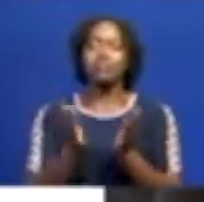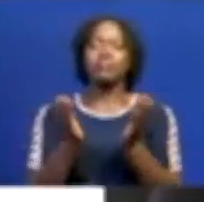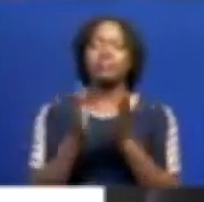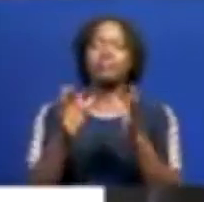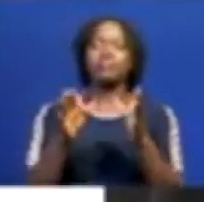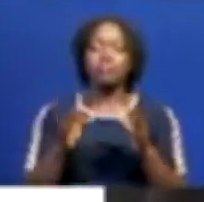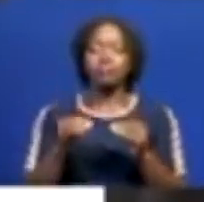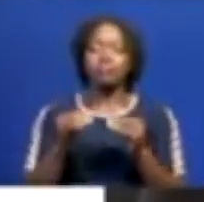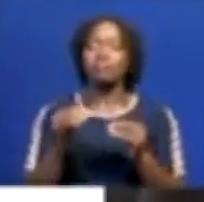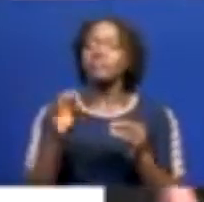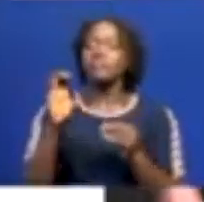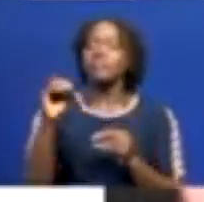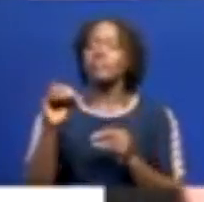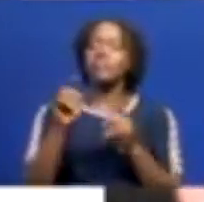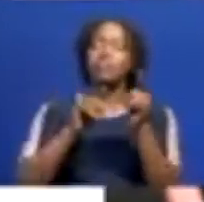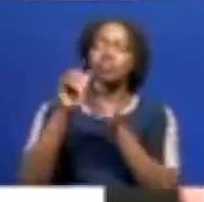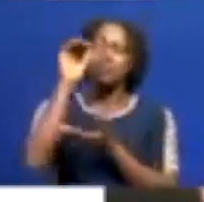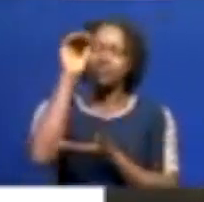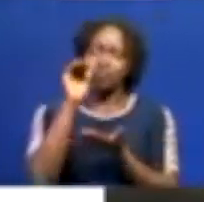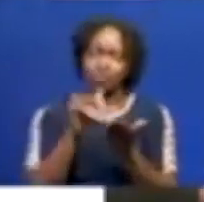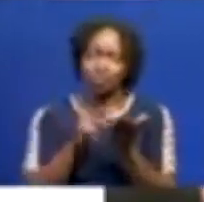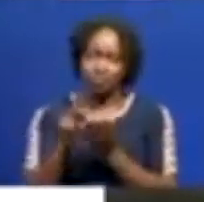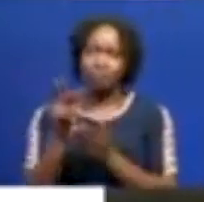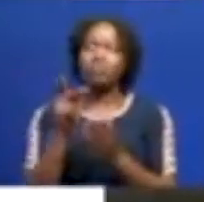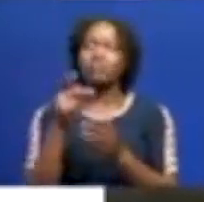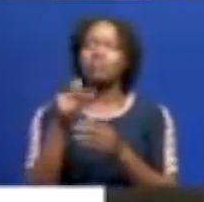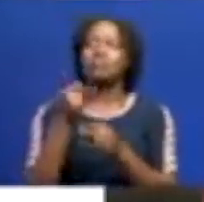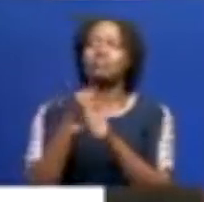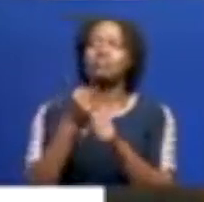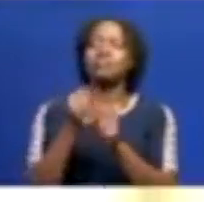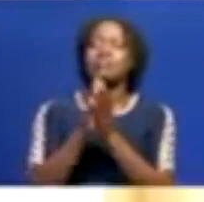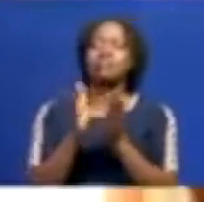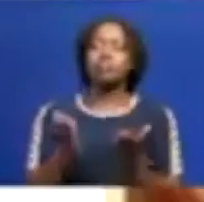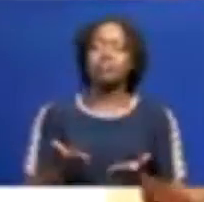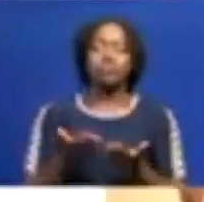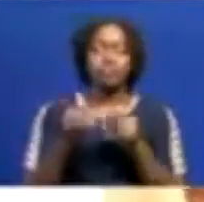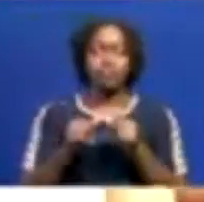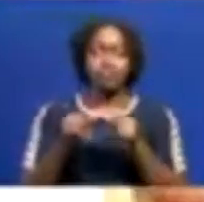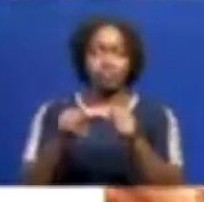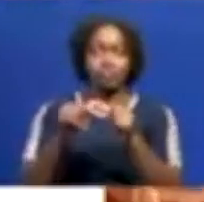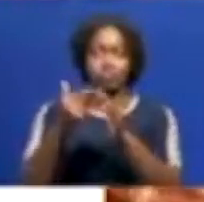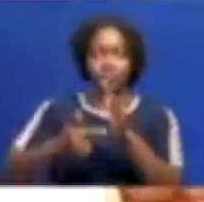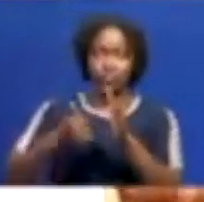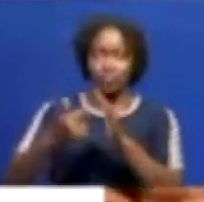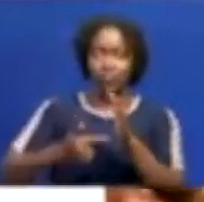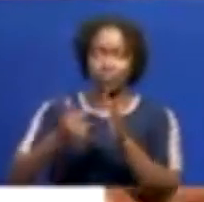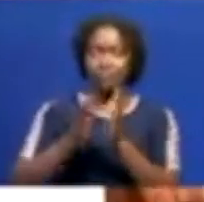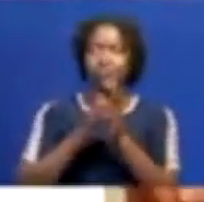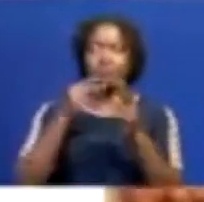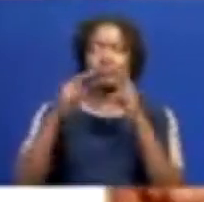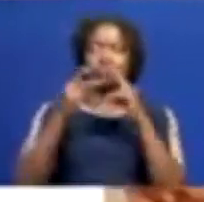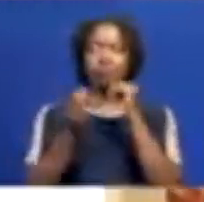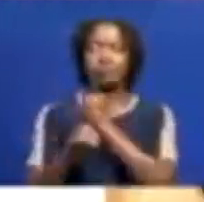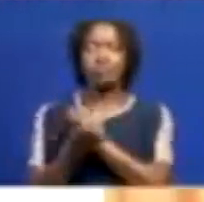embrace ecotourism to reduce their cost of operations and promote sustainability in the industry. Hotels are being